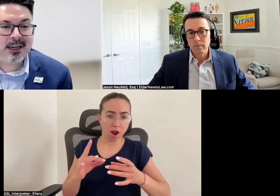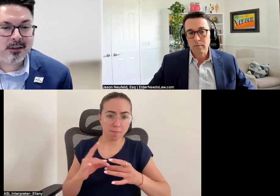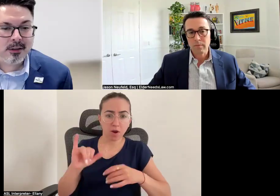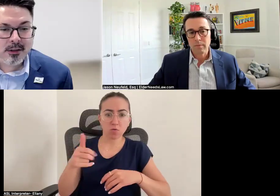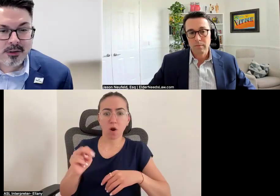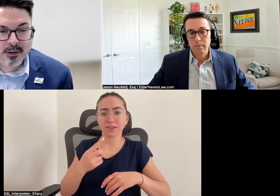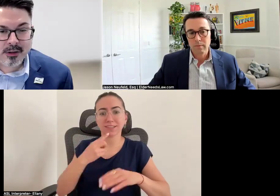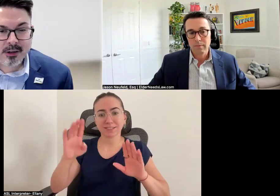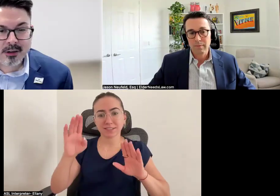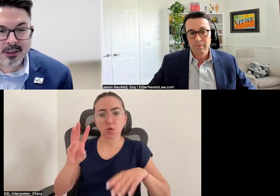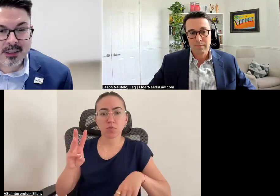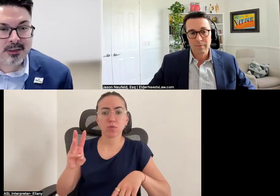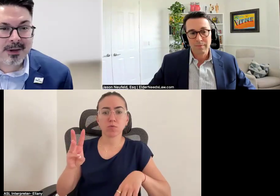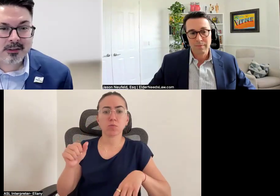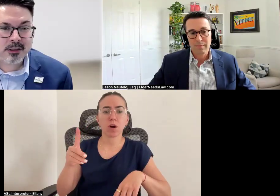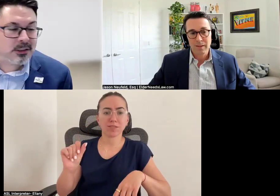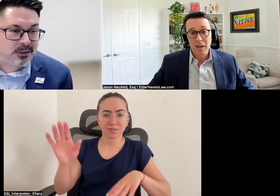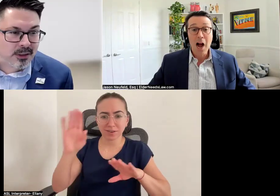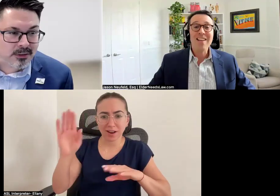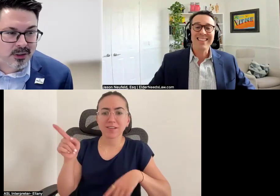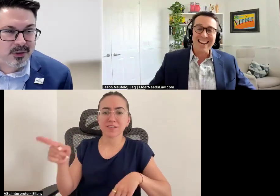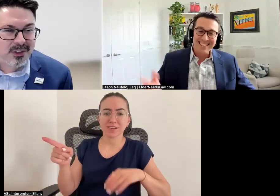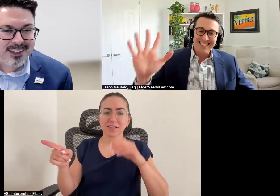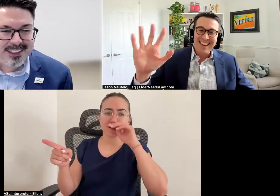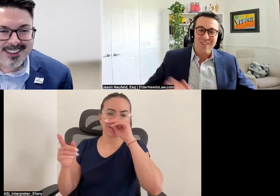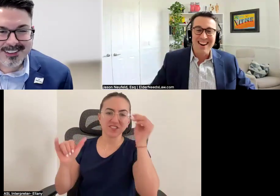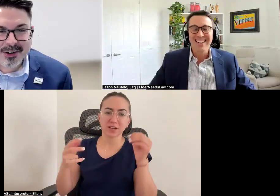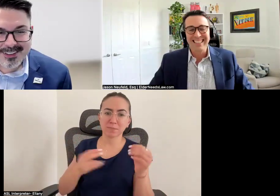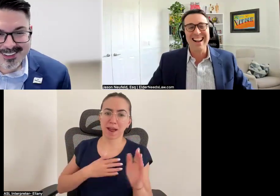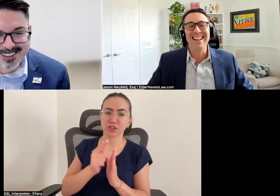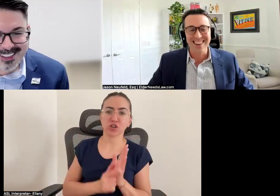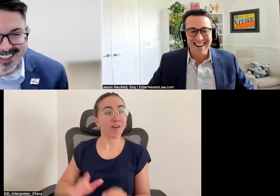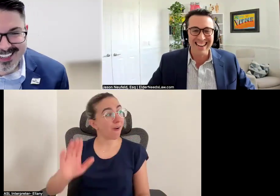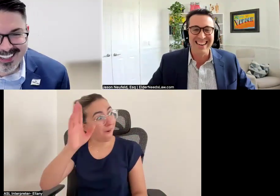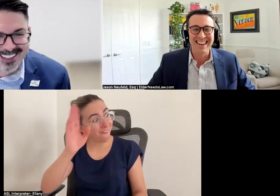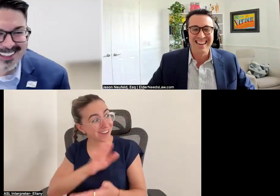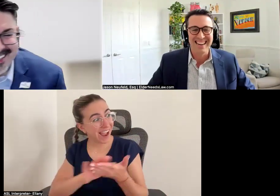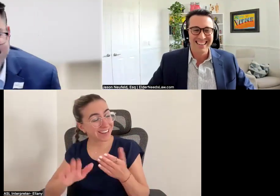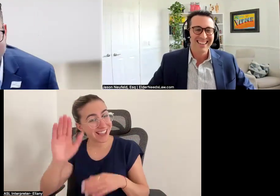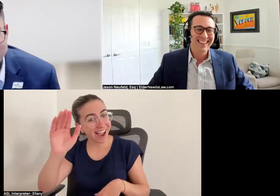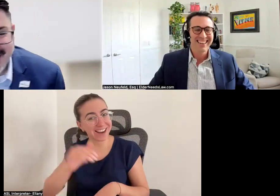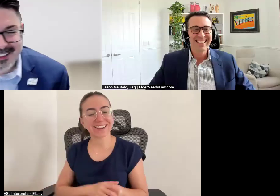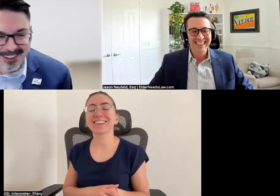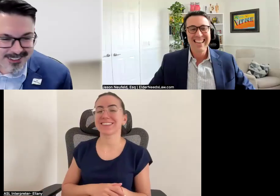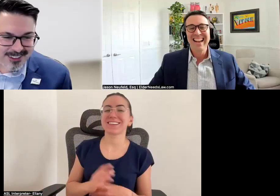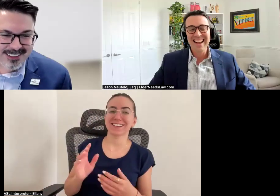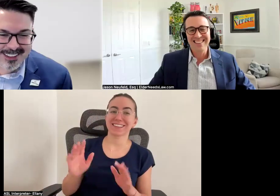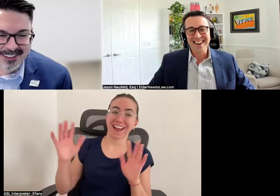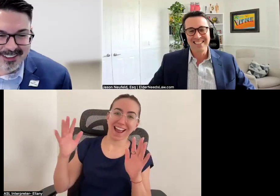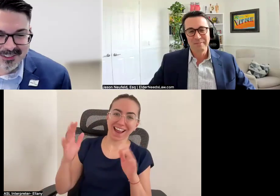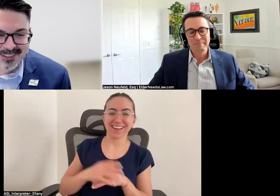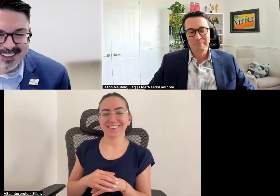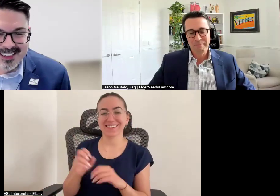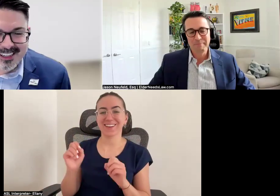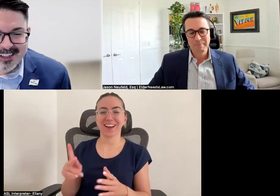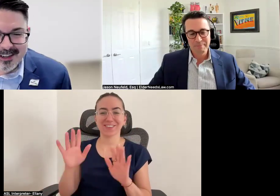says hi. You're her. Jason's my attorney, she Oh, says. that's So, nice. I want it. That's great. they got a little shout out there. So That's that's